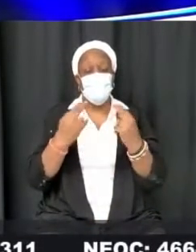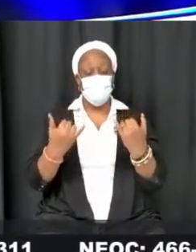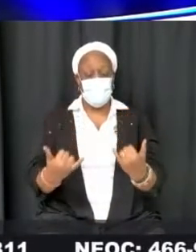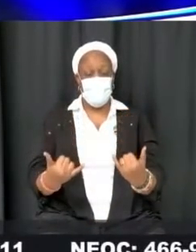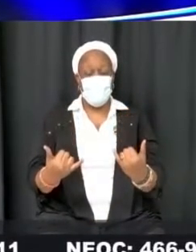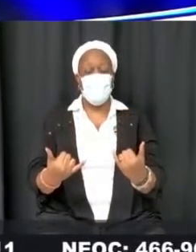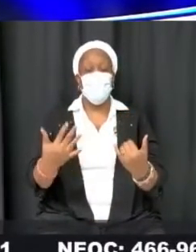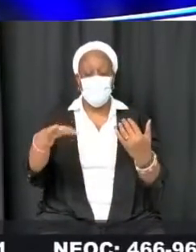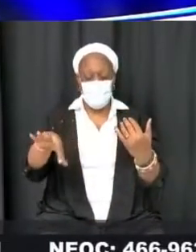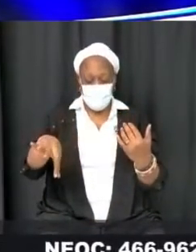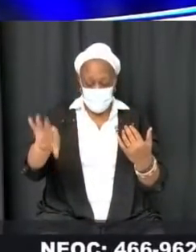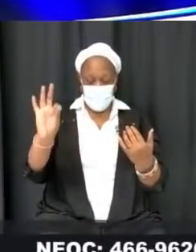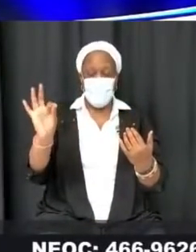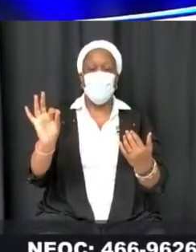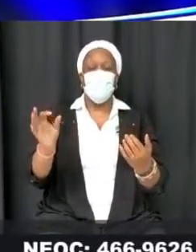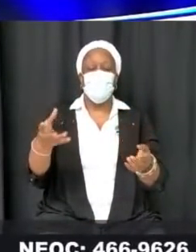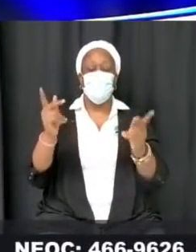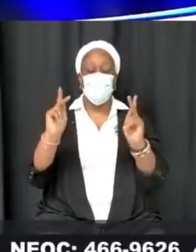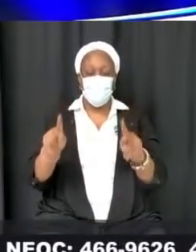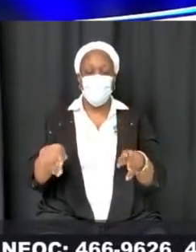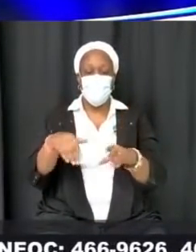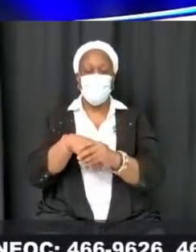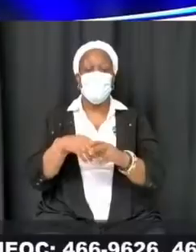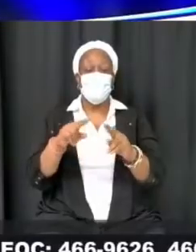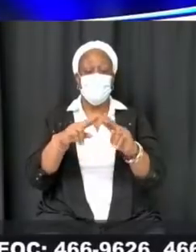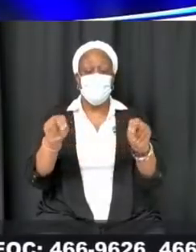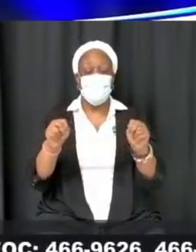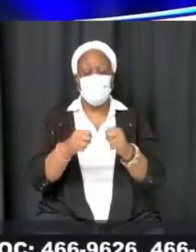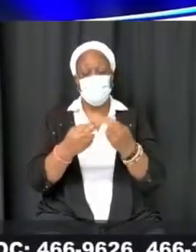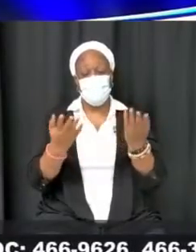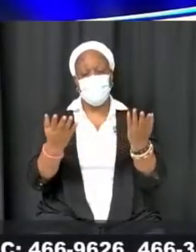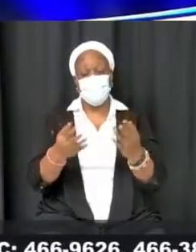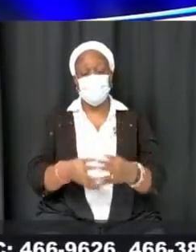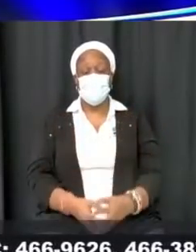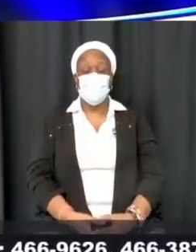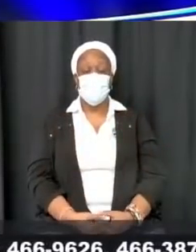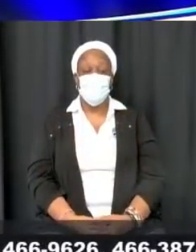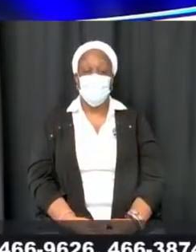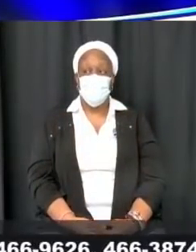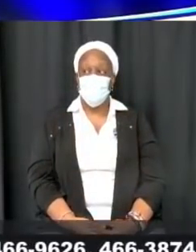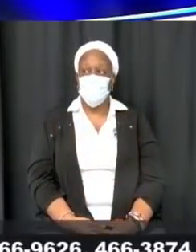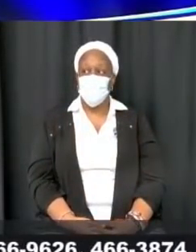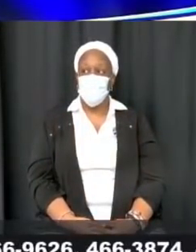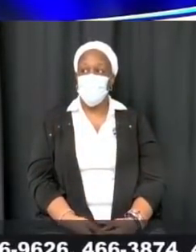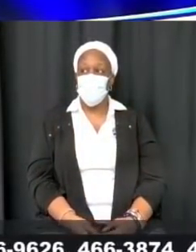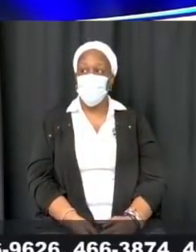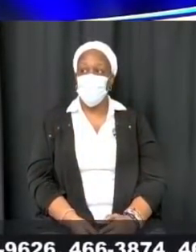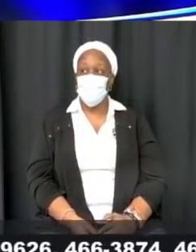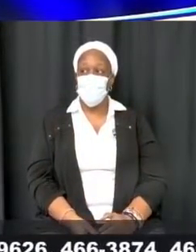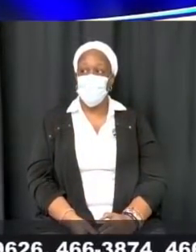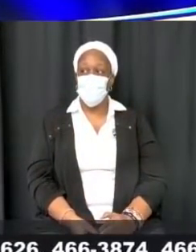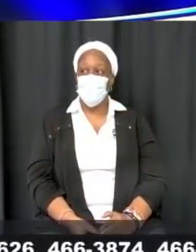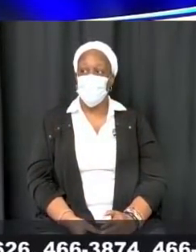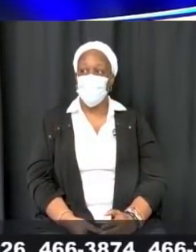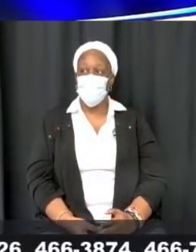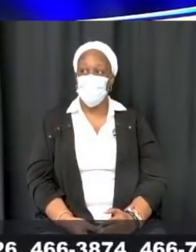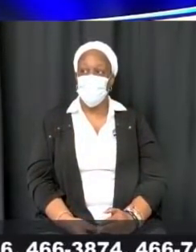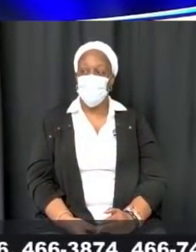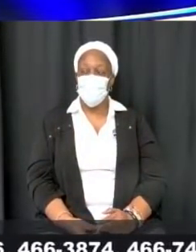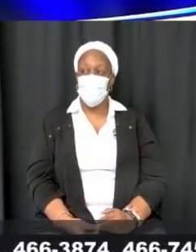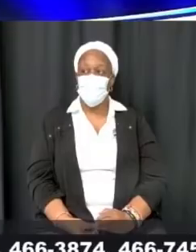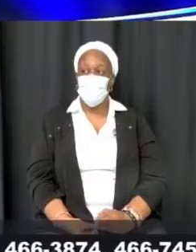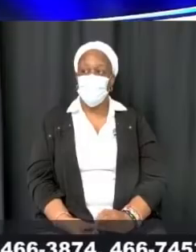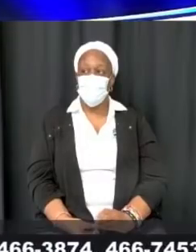Thank you, Dr. Wilkinson. This question is also from Vaughan Radio, Ashemika